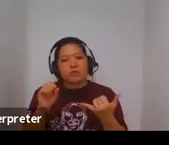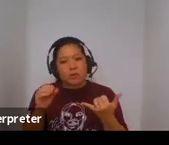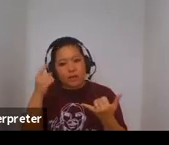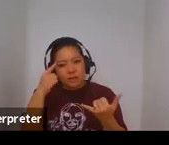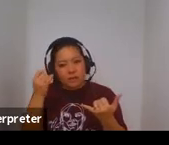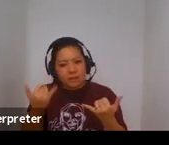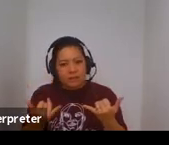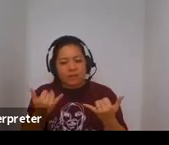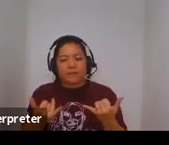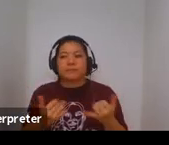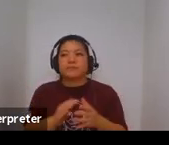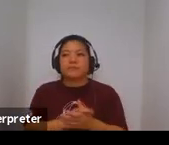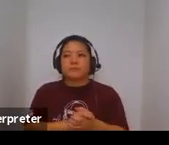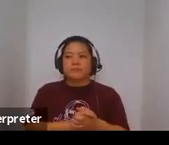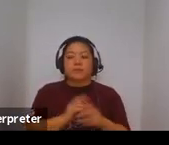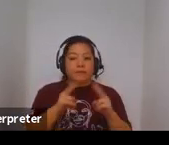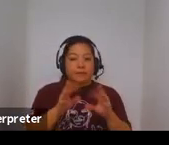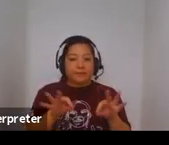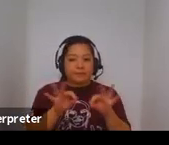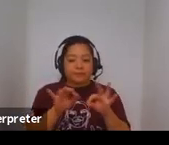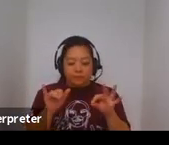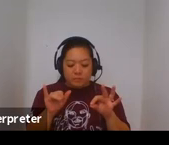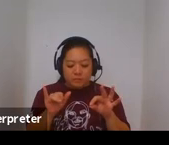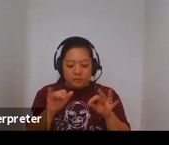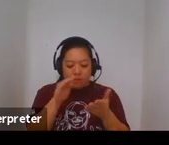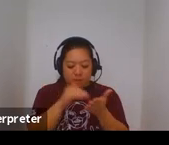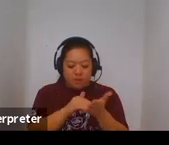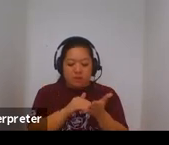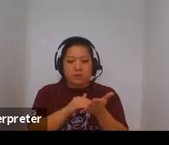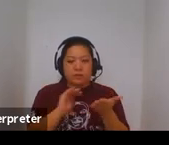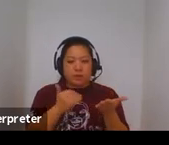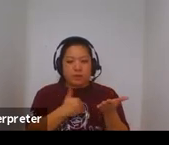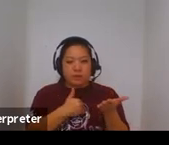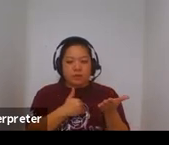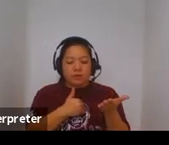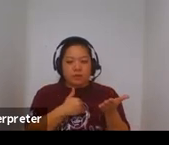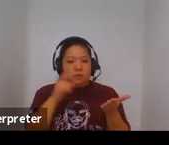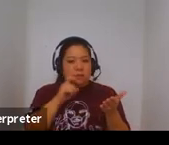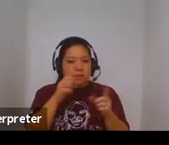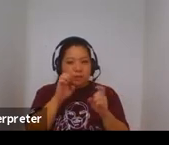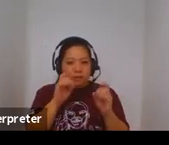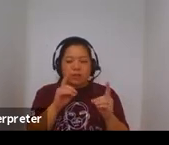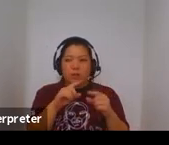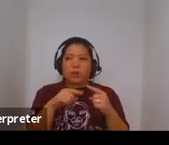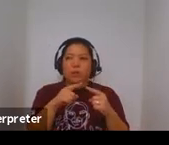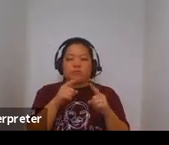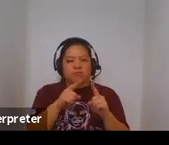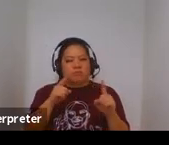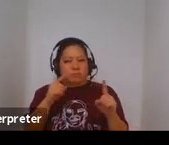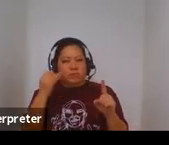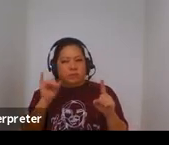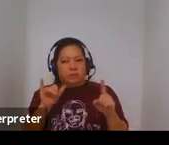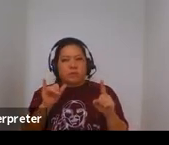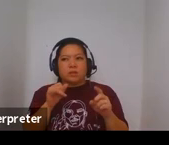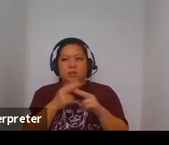think that it is very important to center sex education even one step back in something